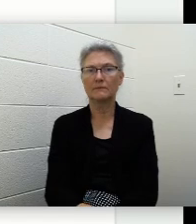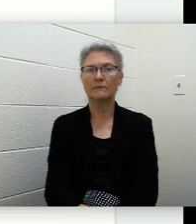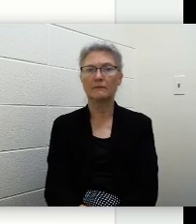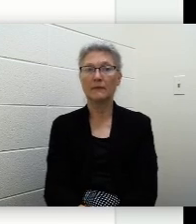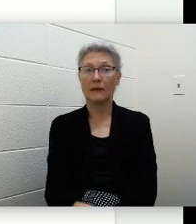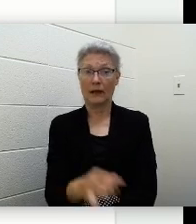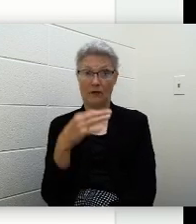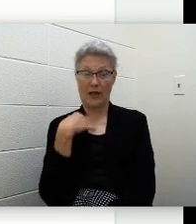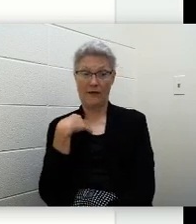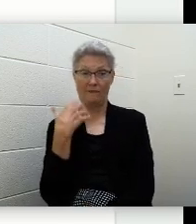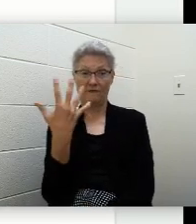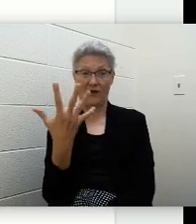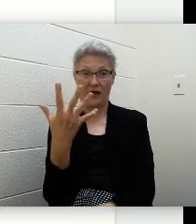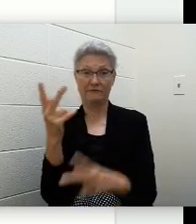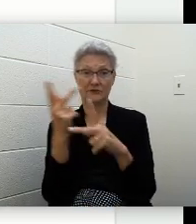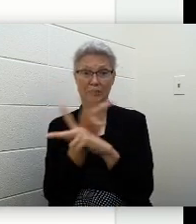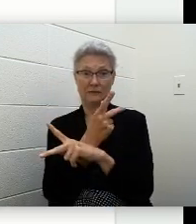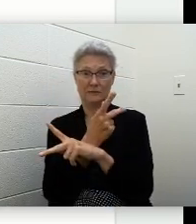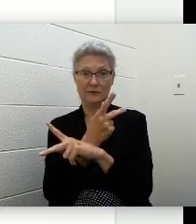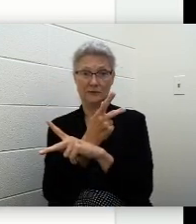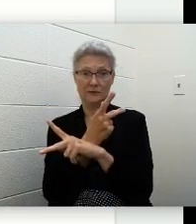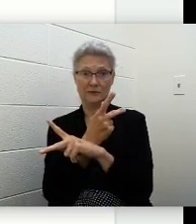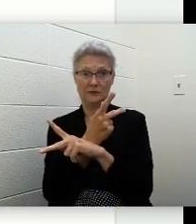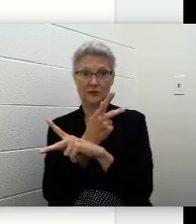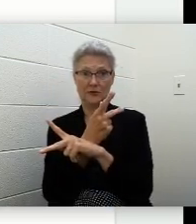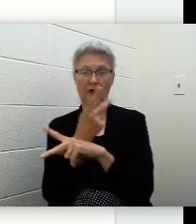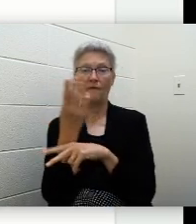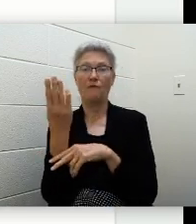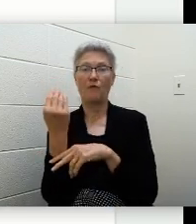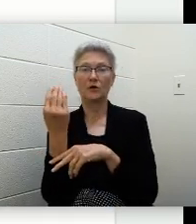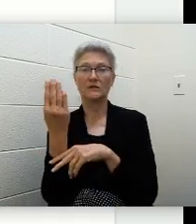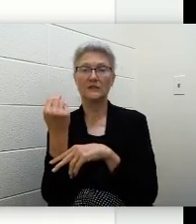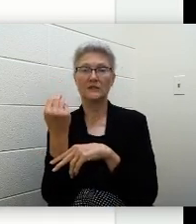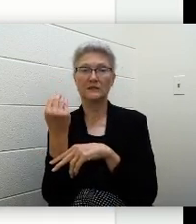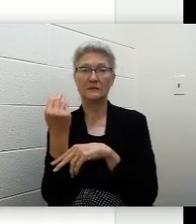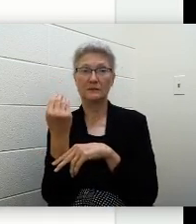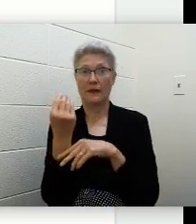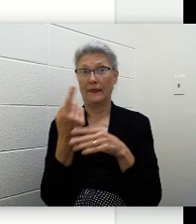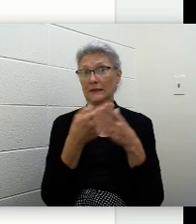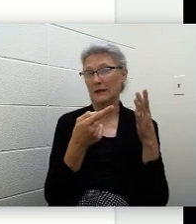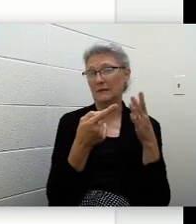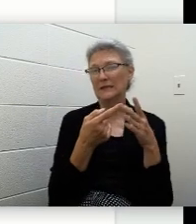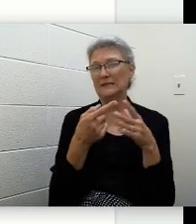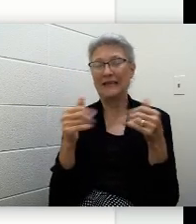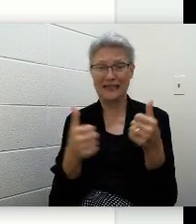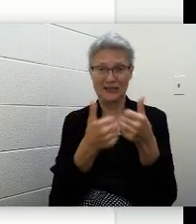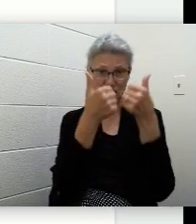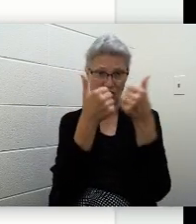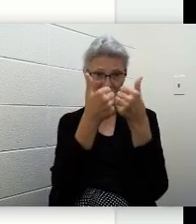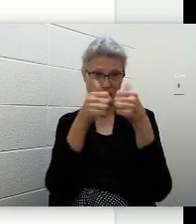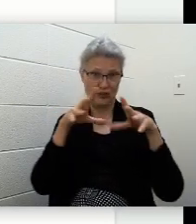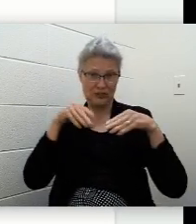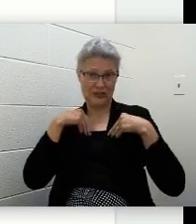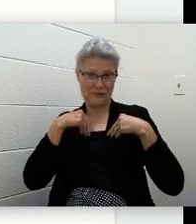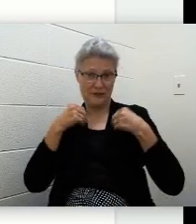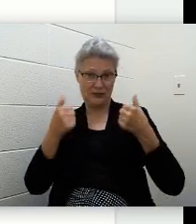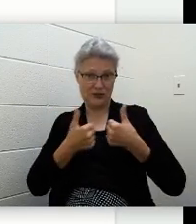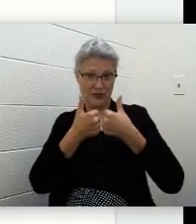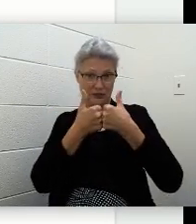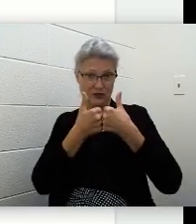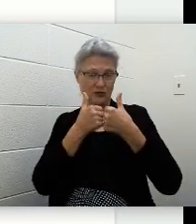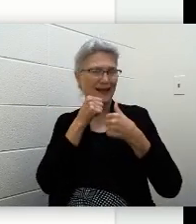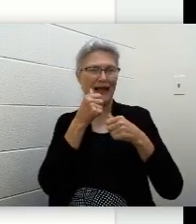had 5 times 14. Now this time, let's take the challenge, and we don't need to use those